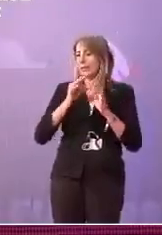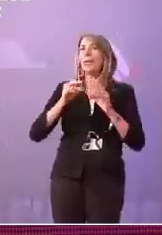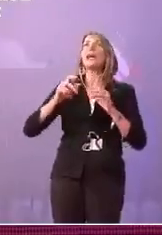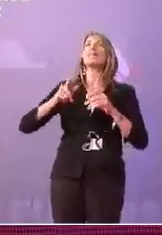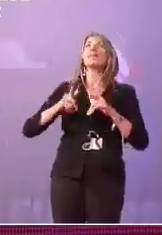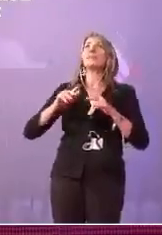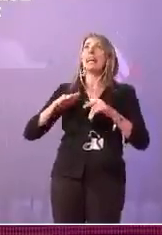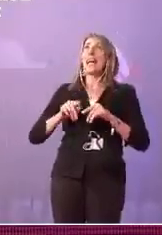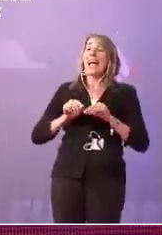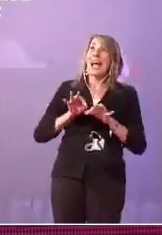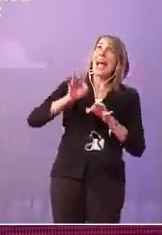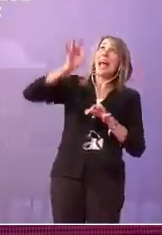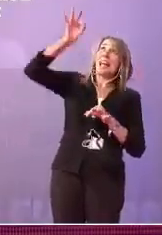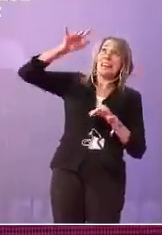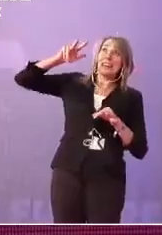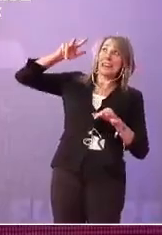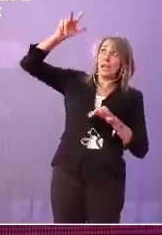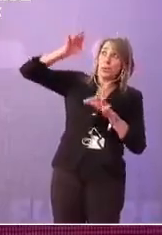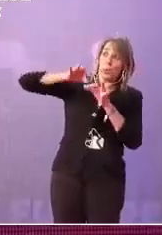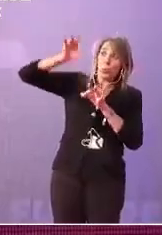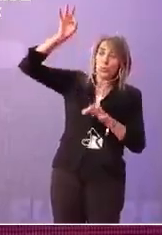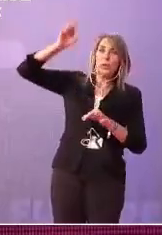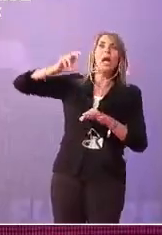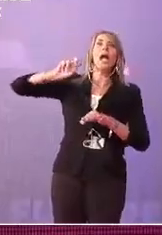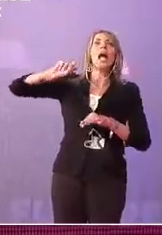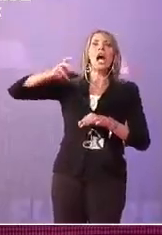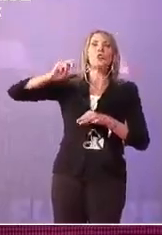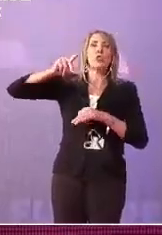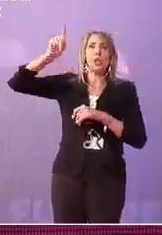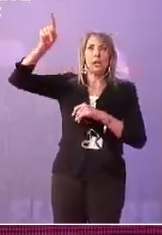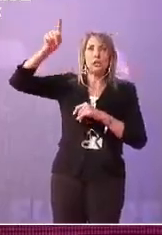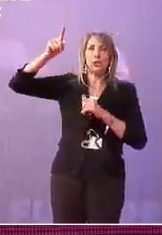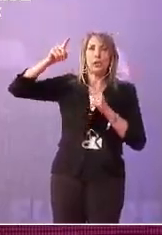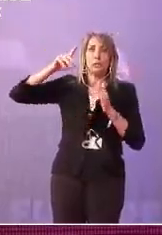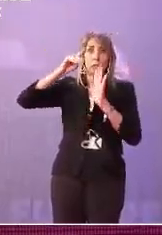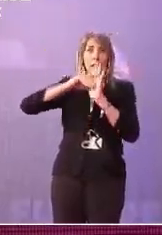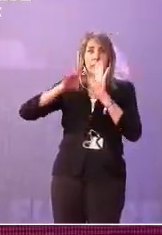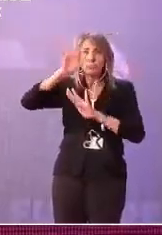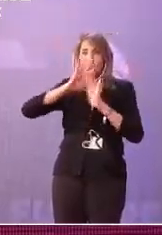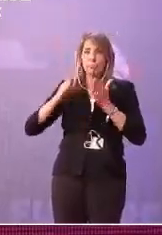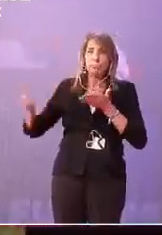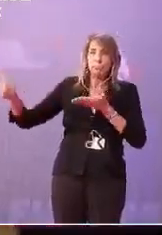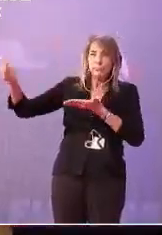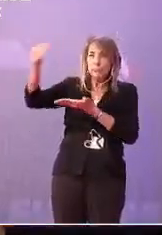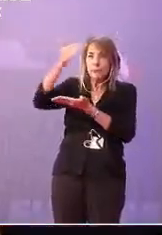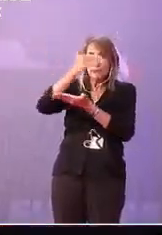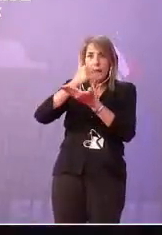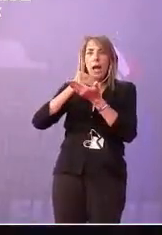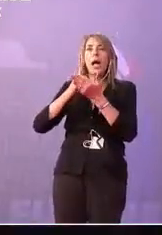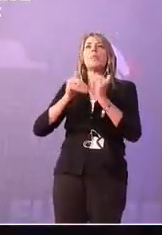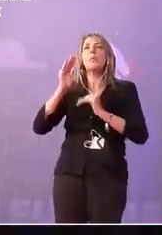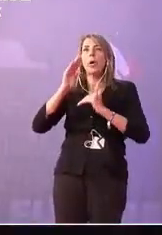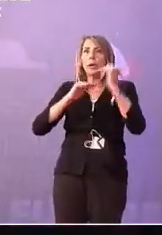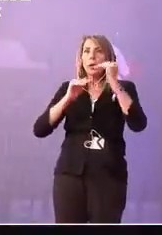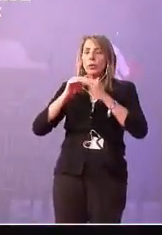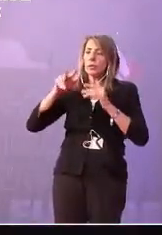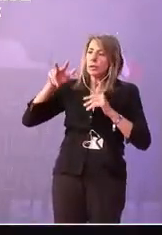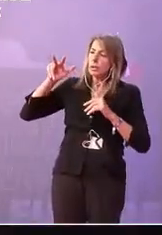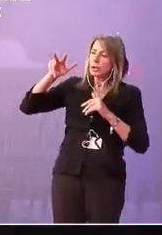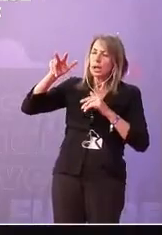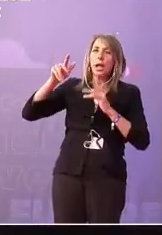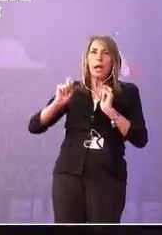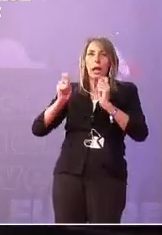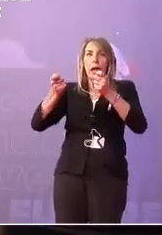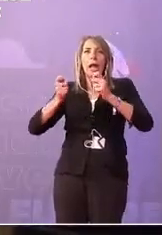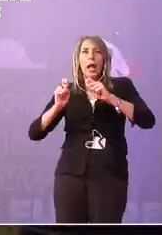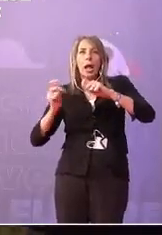are able to rebuild the maneuver that happened during the flight, and we can see if the aircraft has